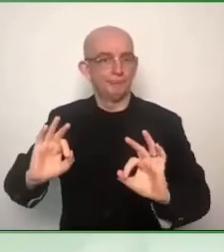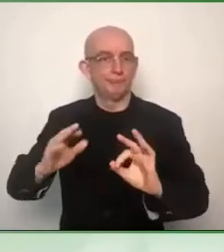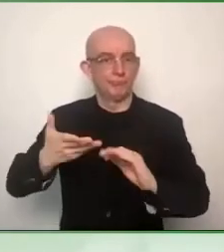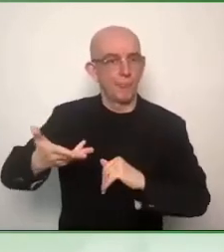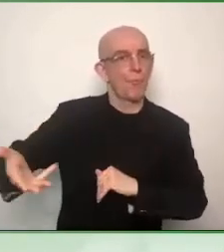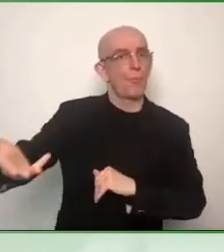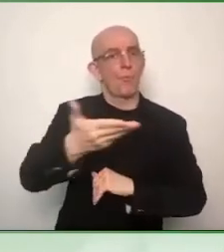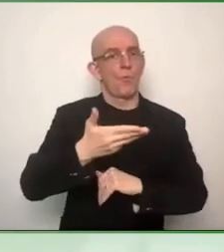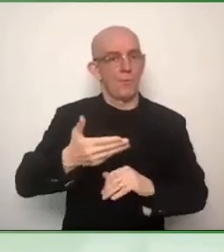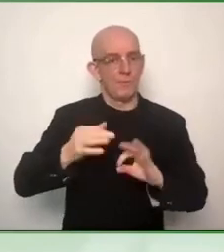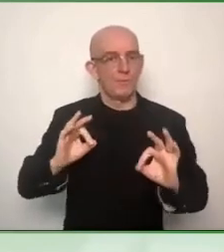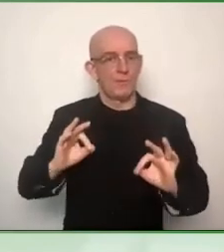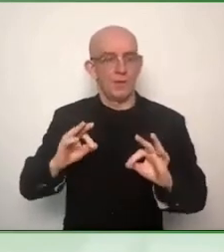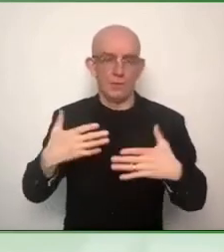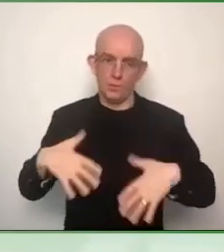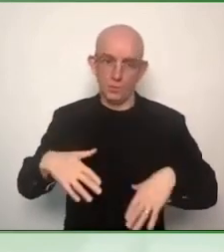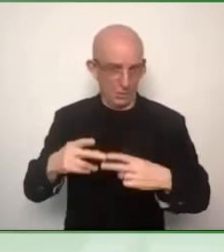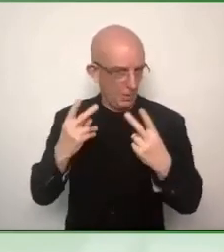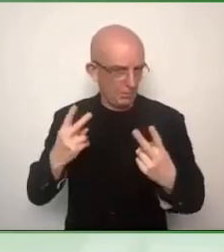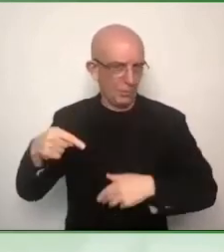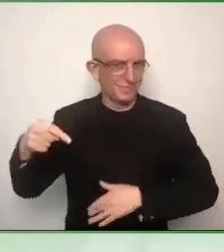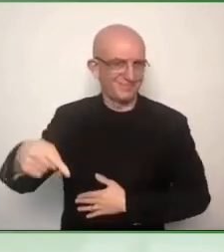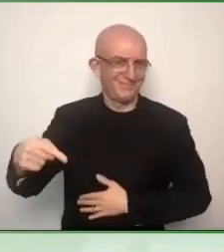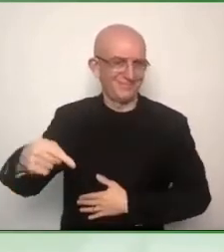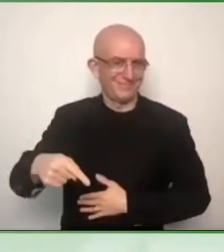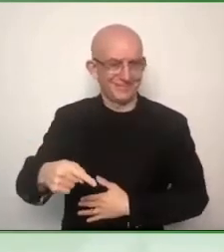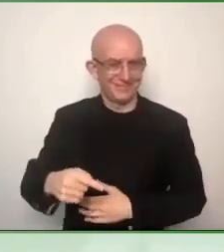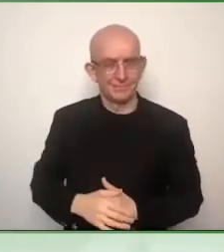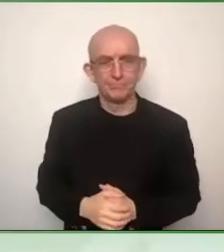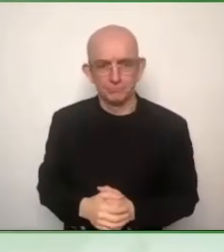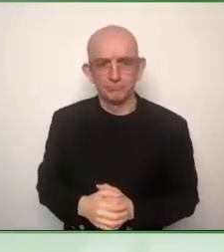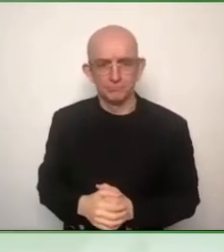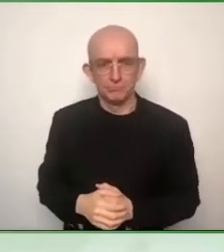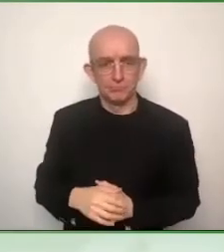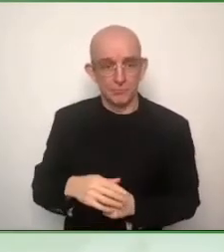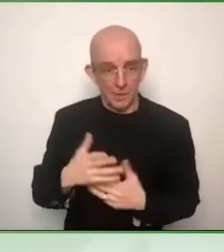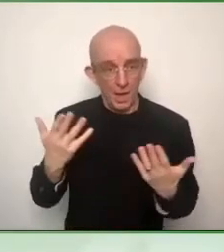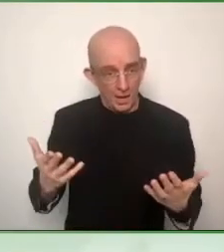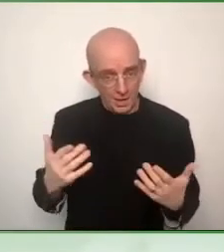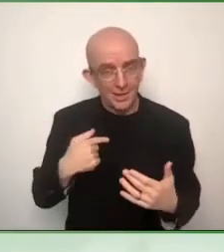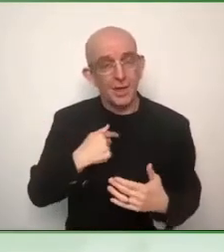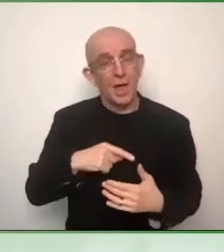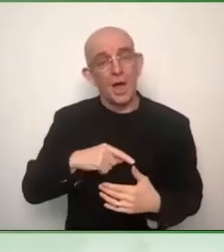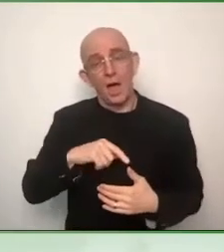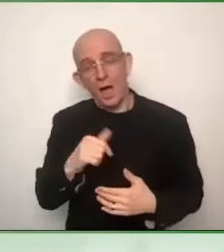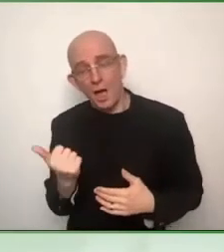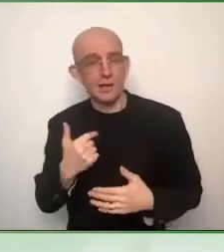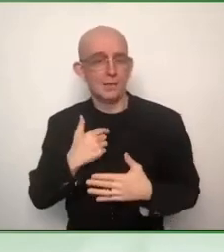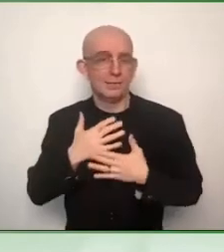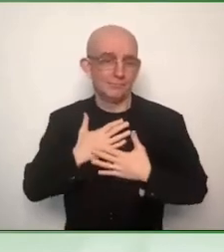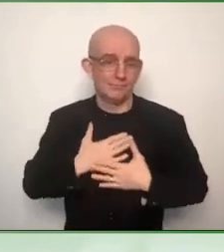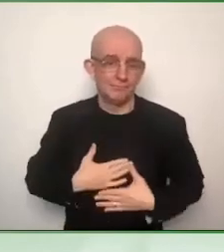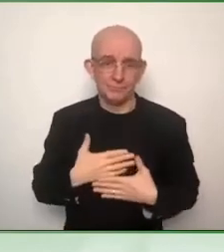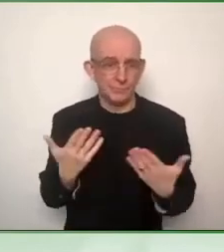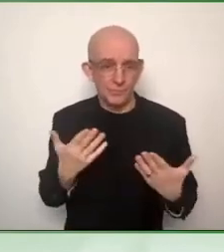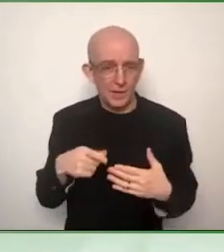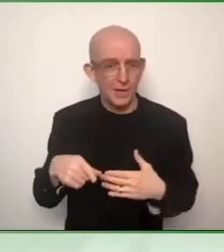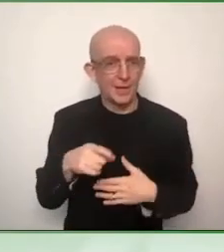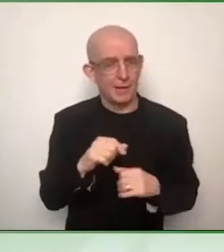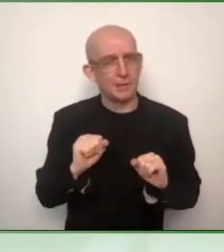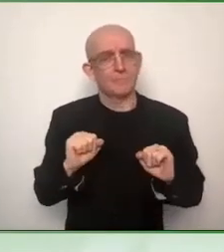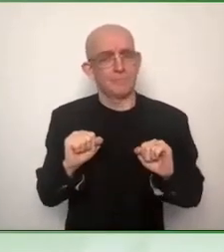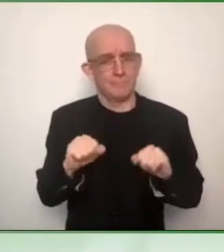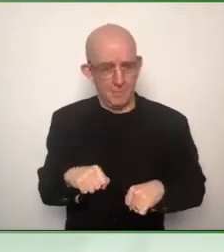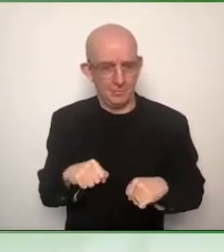people that have the skills, the capacity, the knowledge, the experience to implement accessibility. And